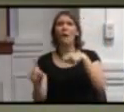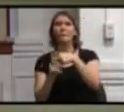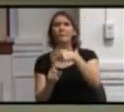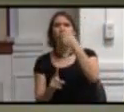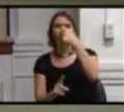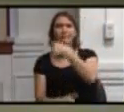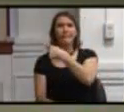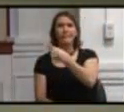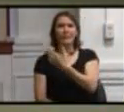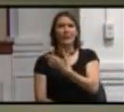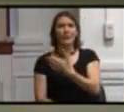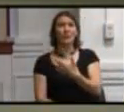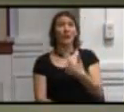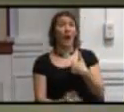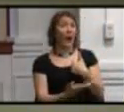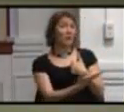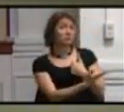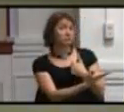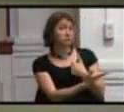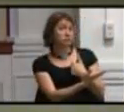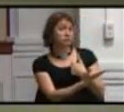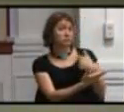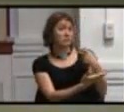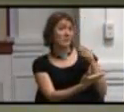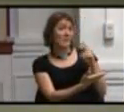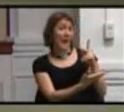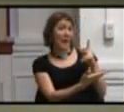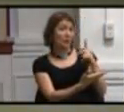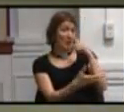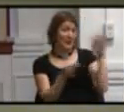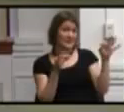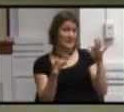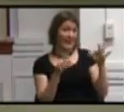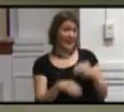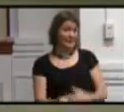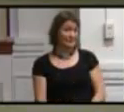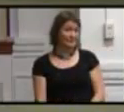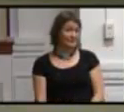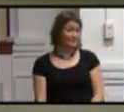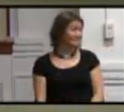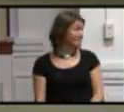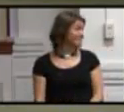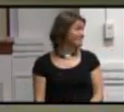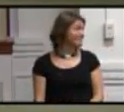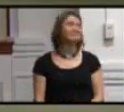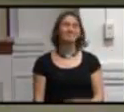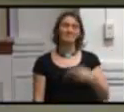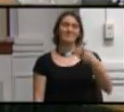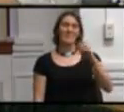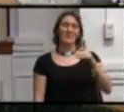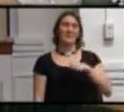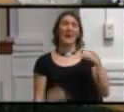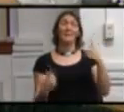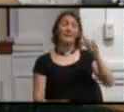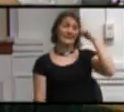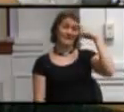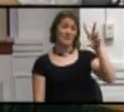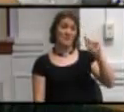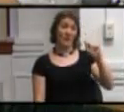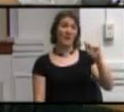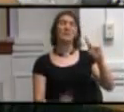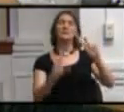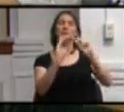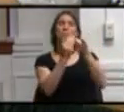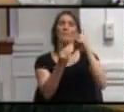Road? I think I'll yield to the town manager because I bet he is interim town manager too. Yes, the state of Vermont Department of